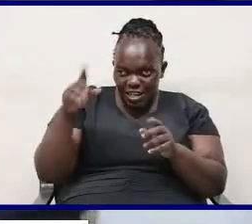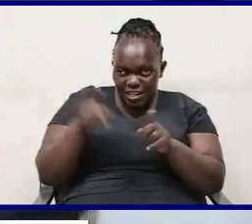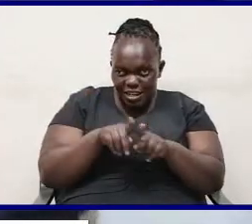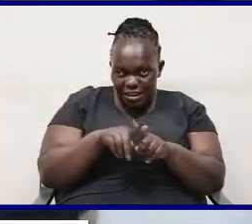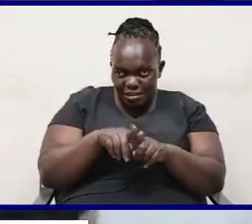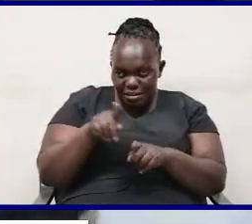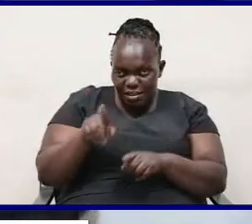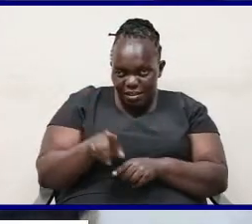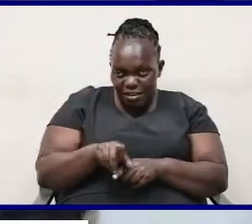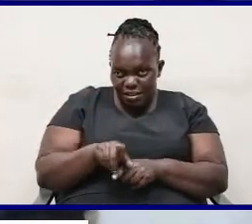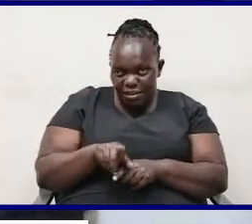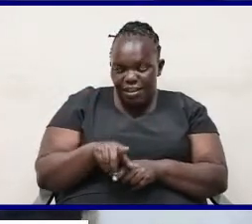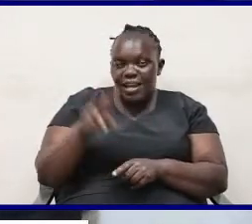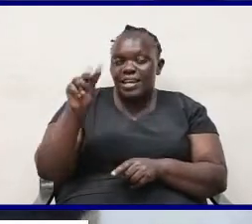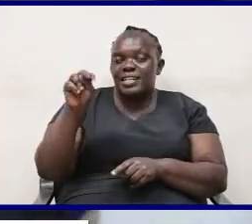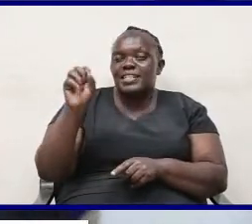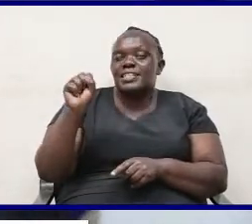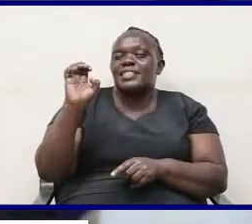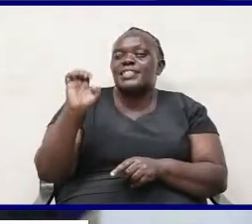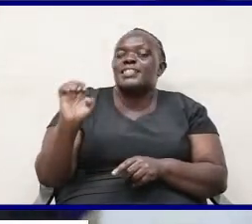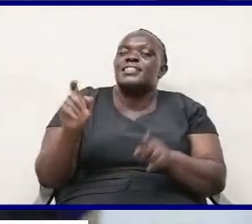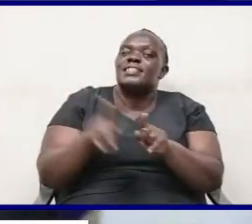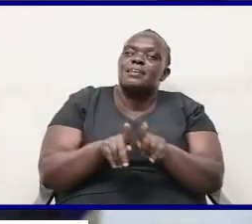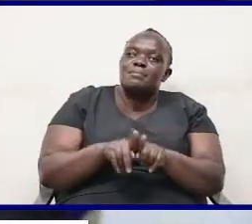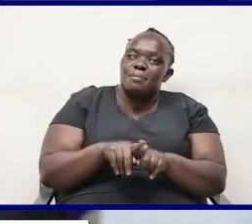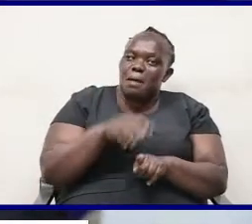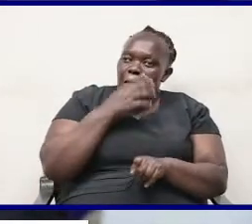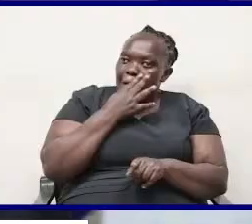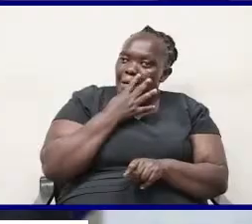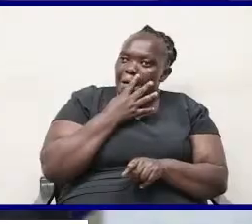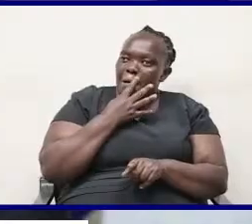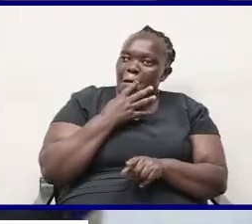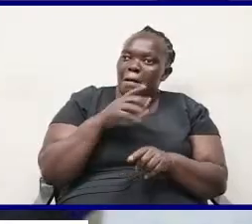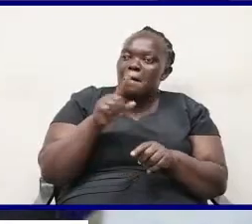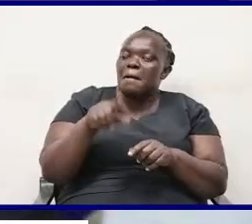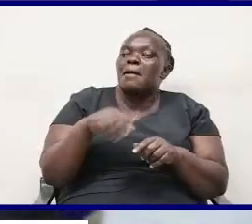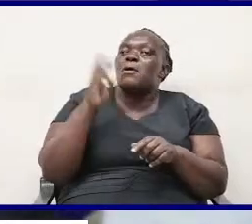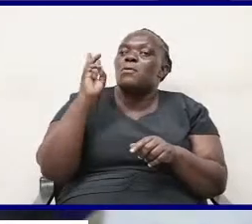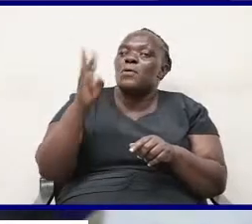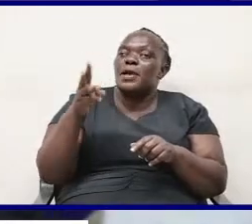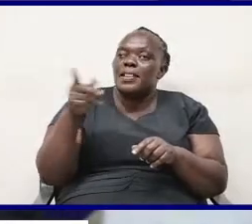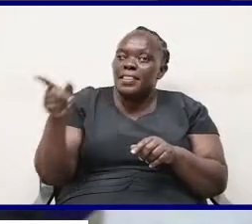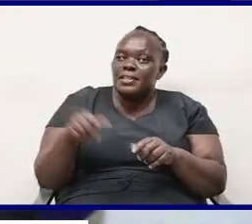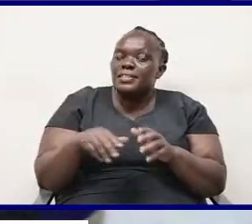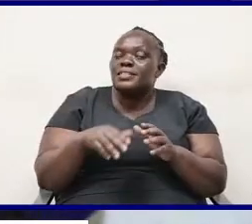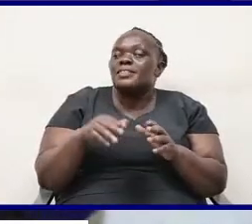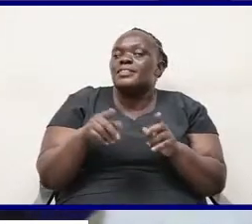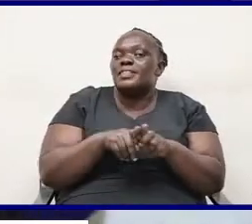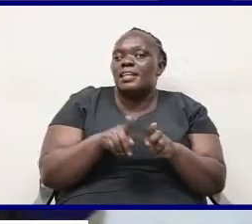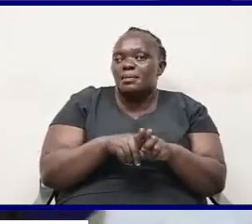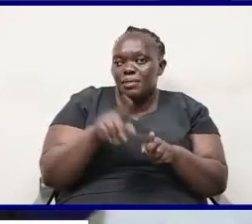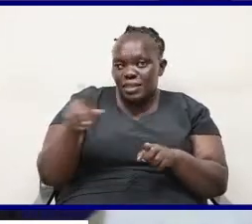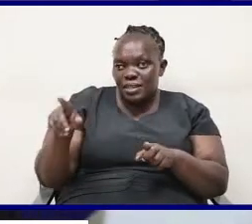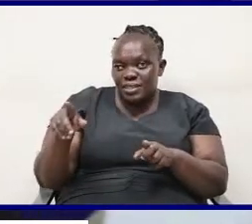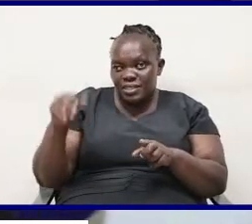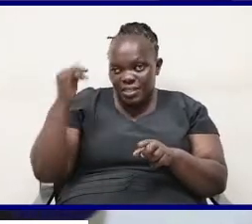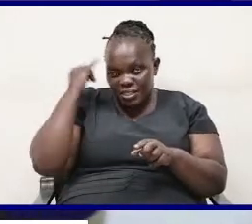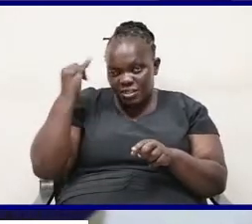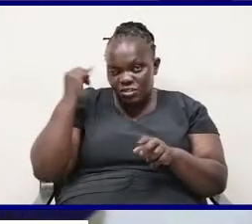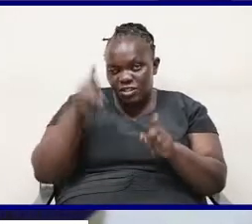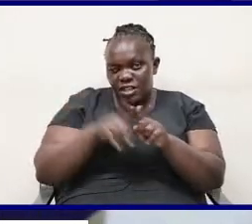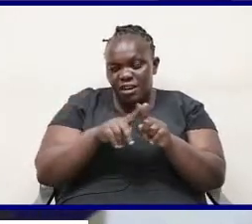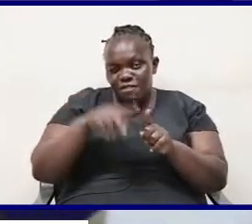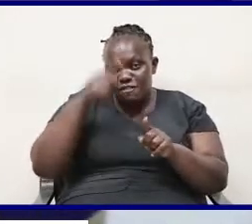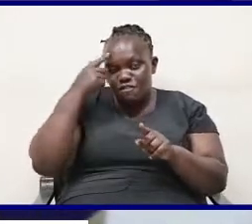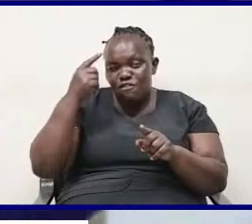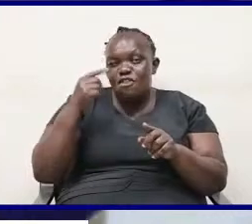public offering at the NSC in conjunction with the CMA. How will this trend follow for the subsequent initial public offerings for